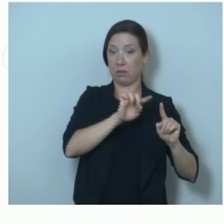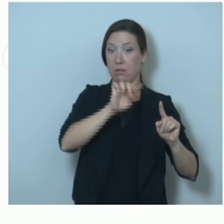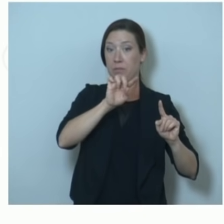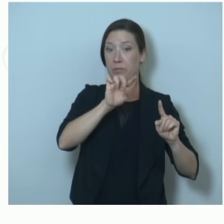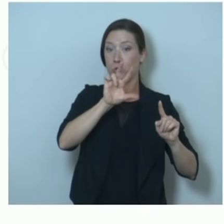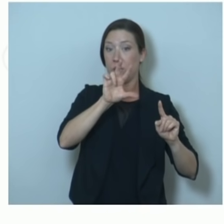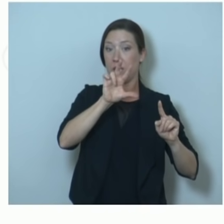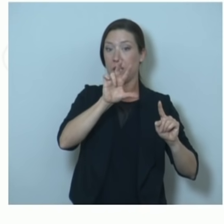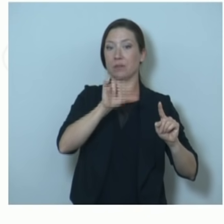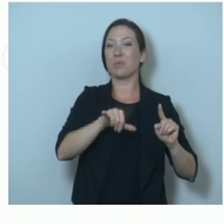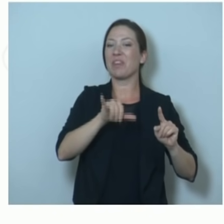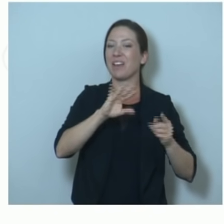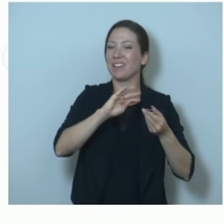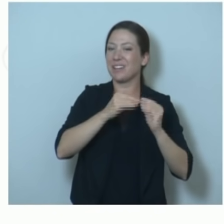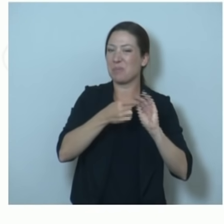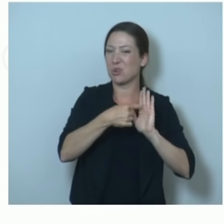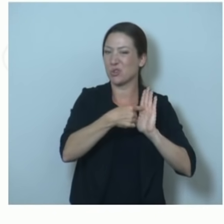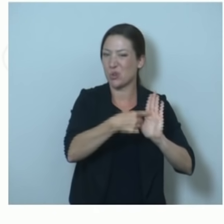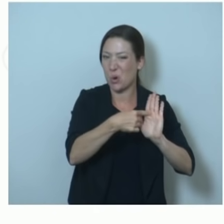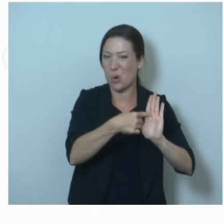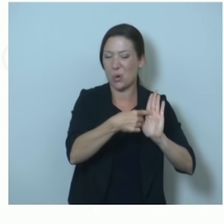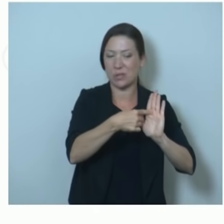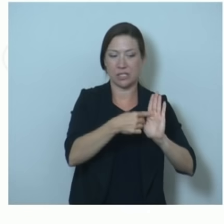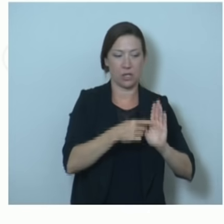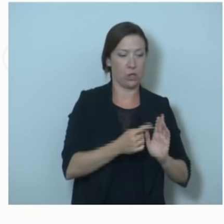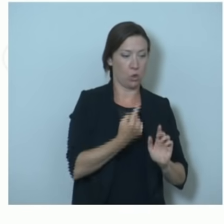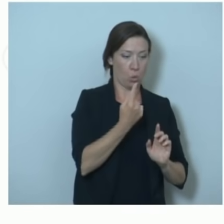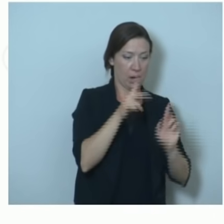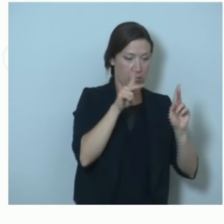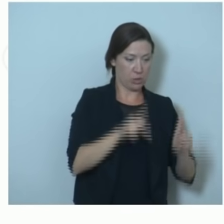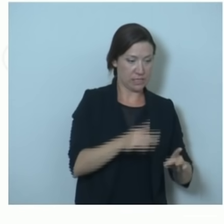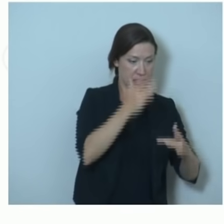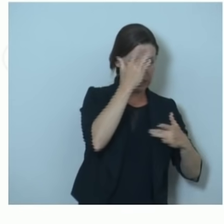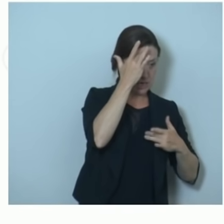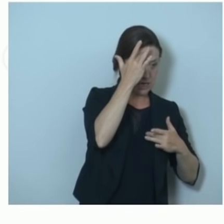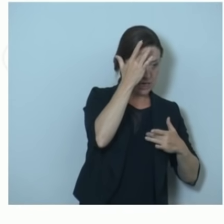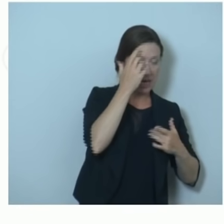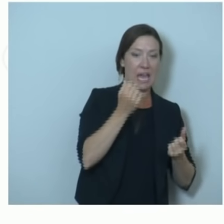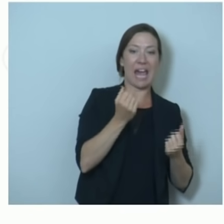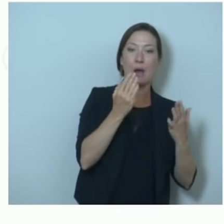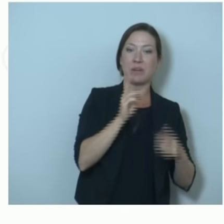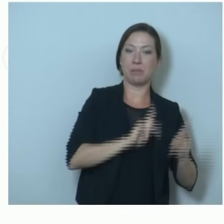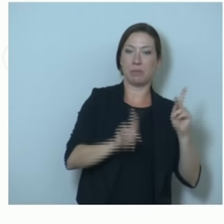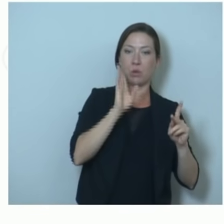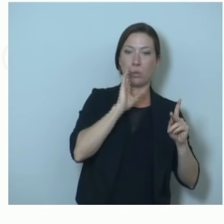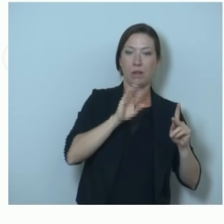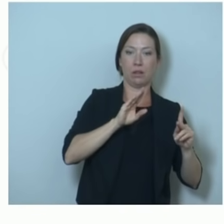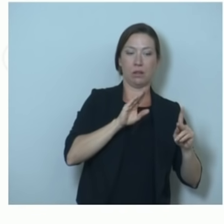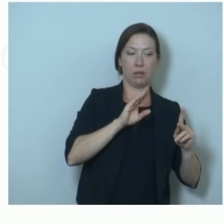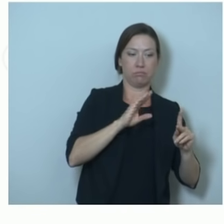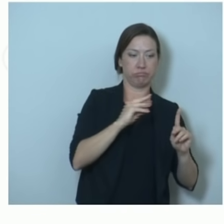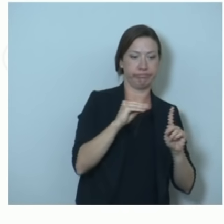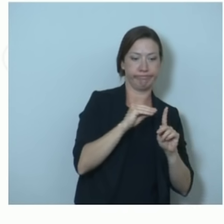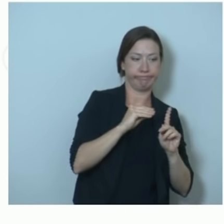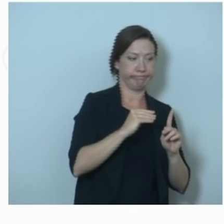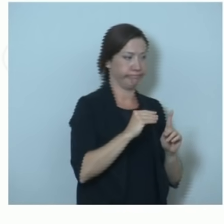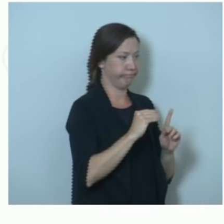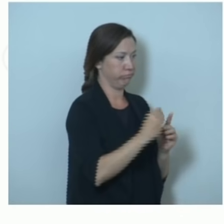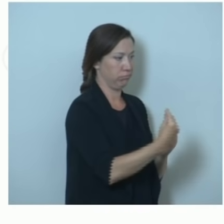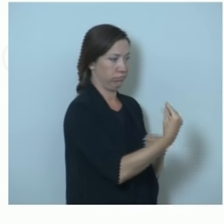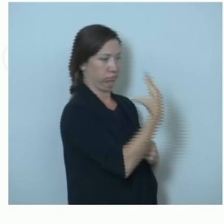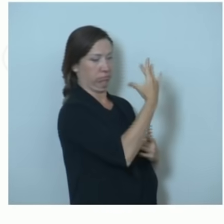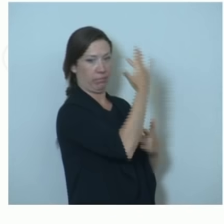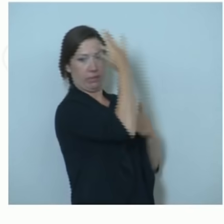people that the average person with COVID infects. And so if you look at that, you think 1.15, wow, that's